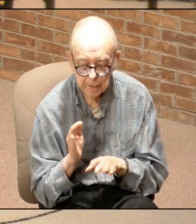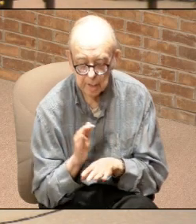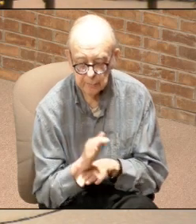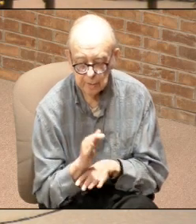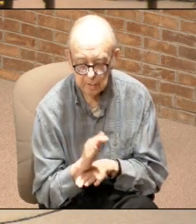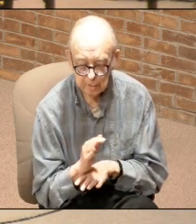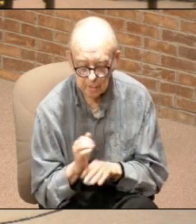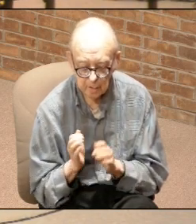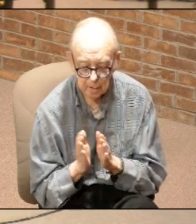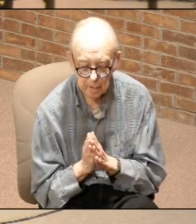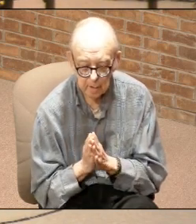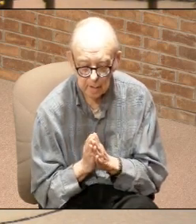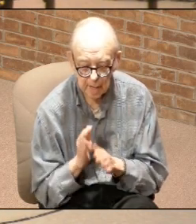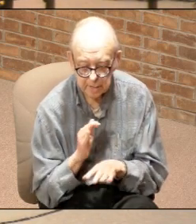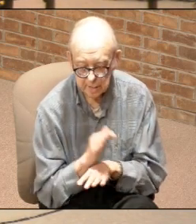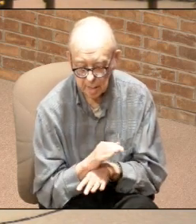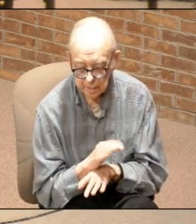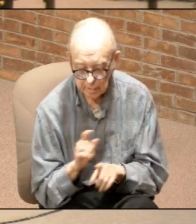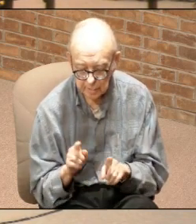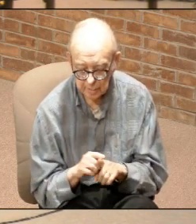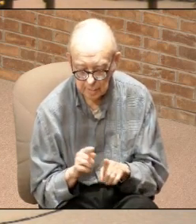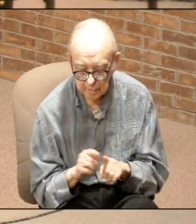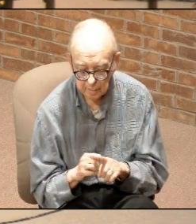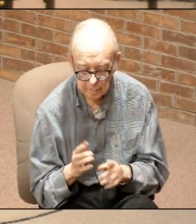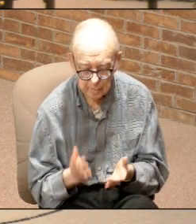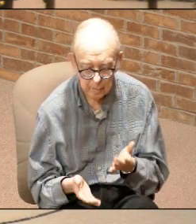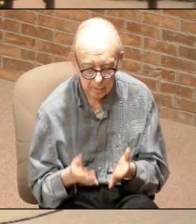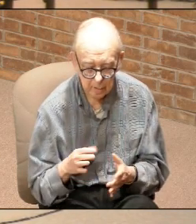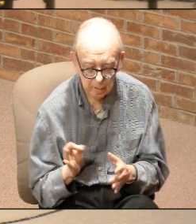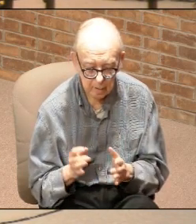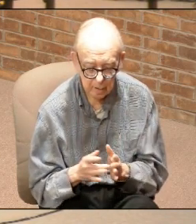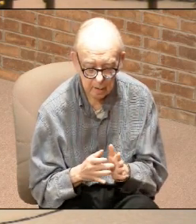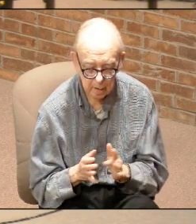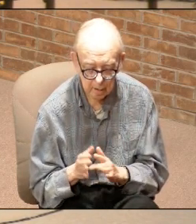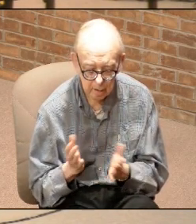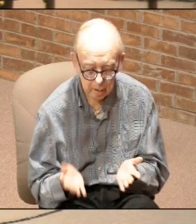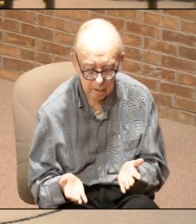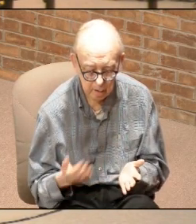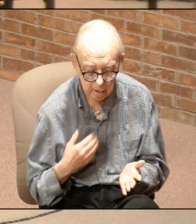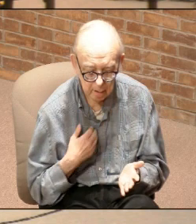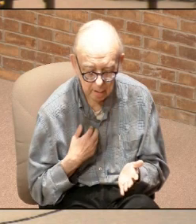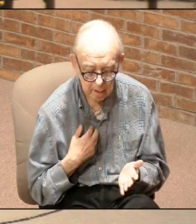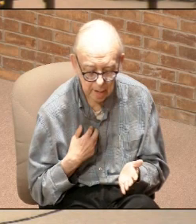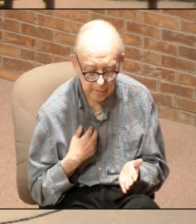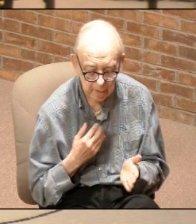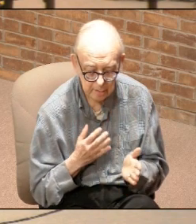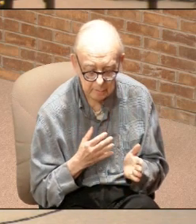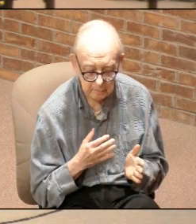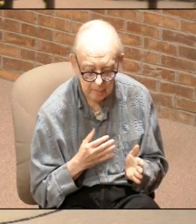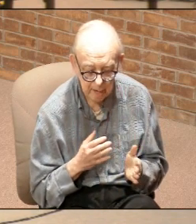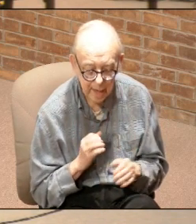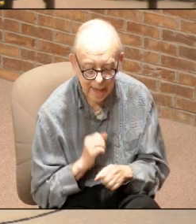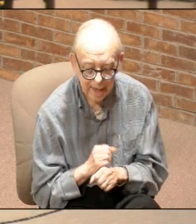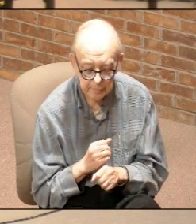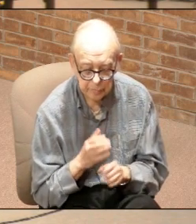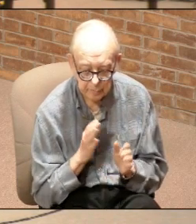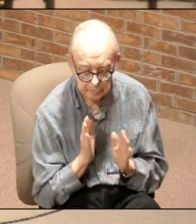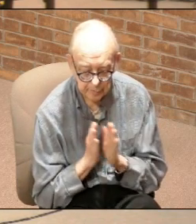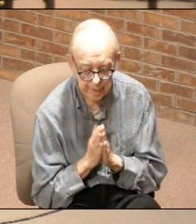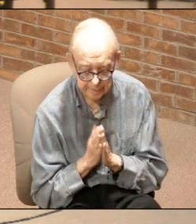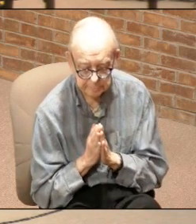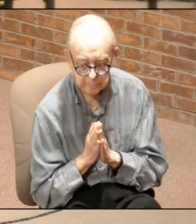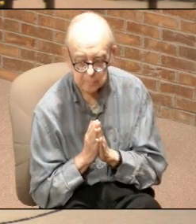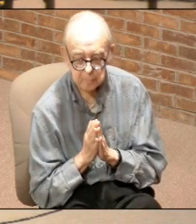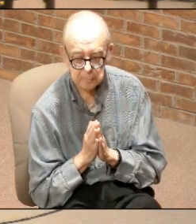and i pray in the evening so you'll probably find that jesus probably had that pattern of praying at least